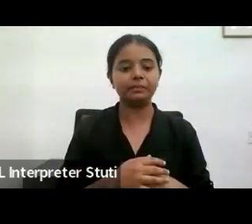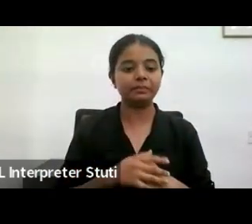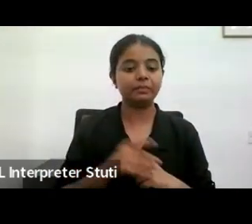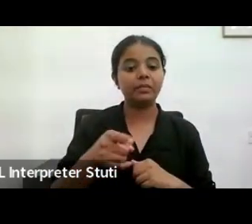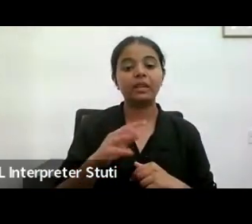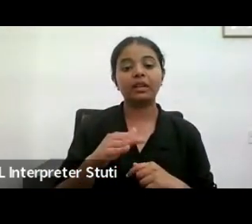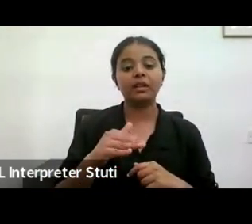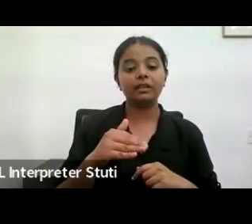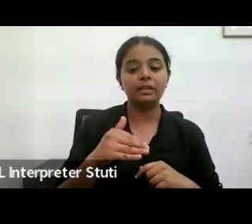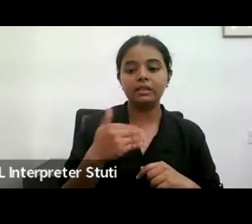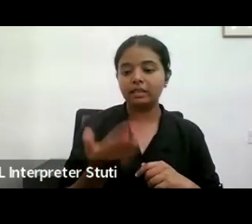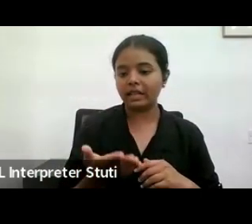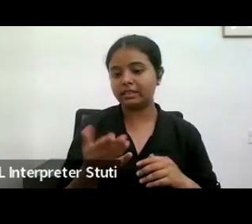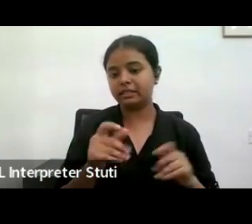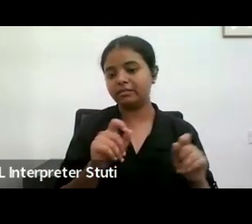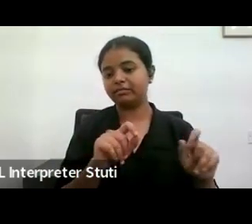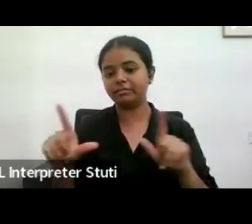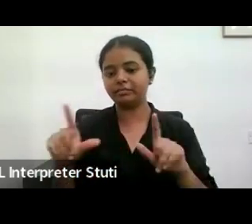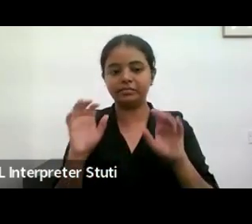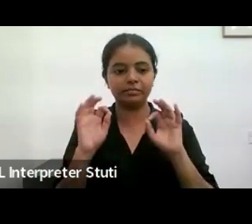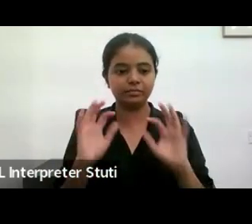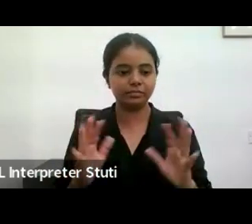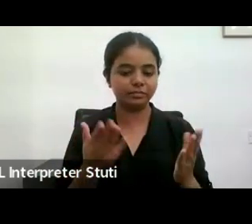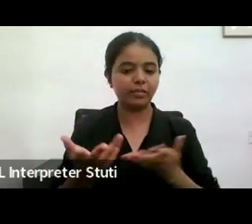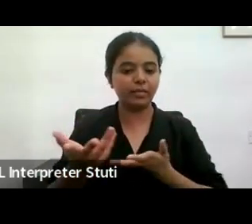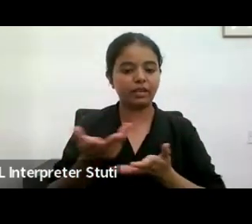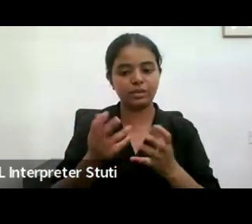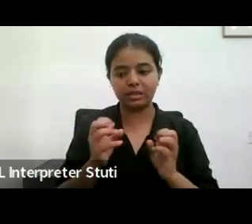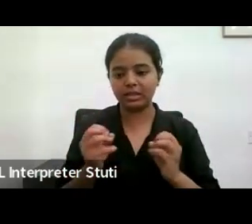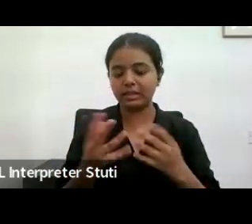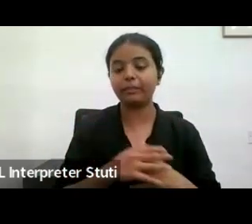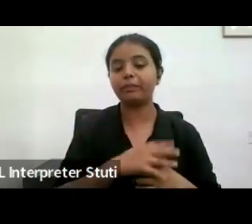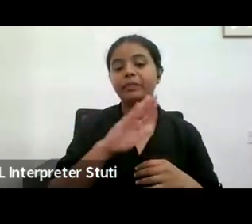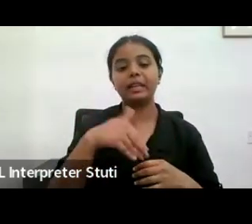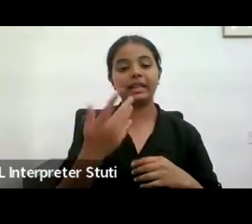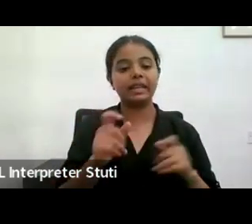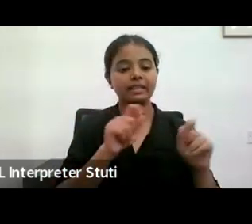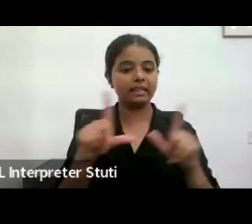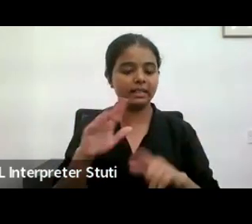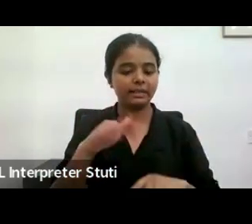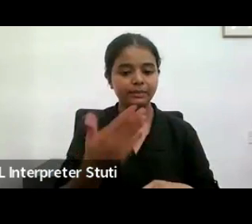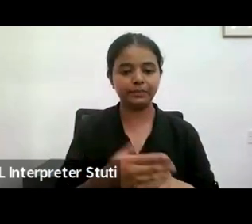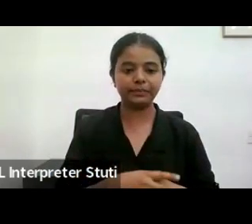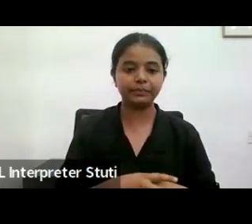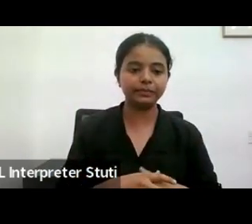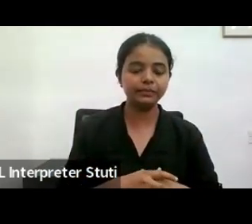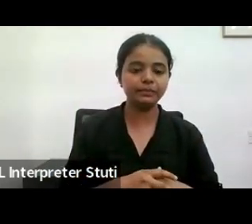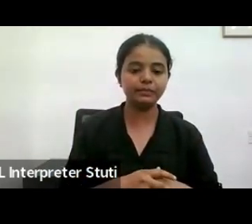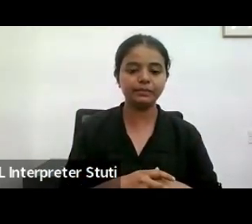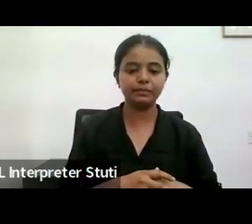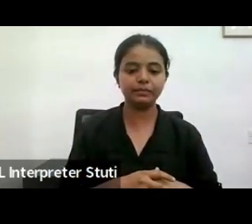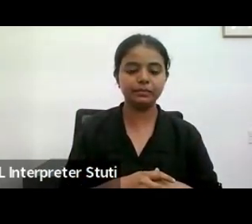next part of our conversation. We can go to the next slide, please. I'm going to take